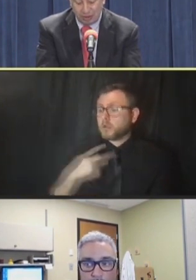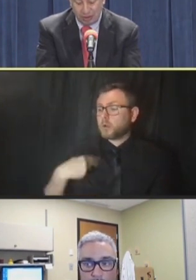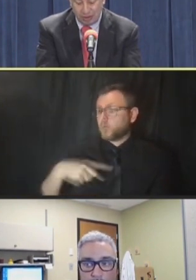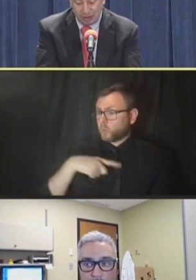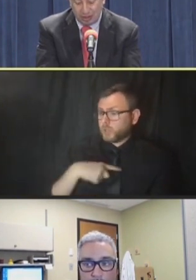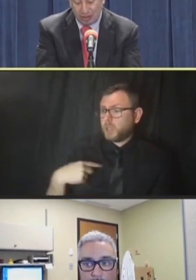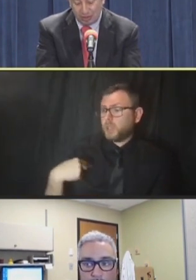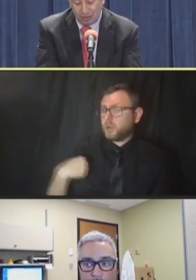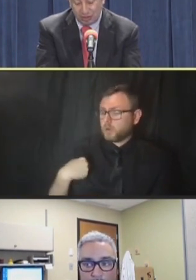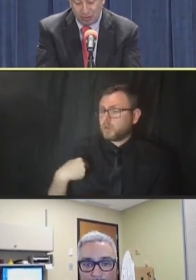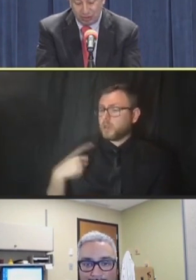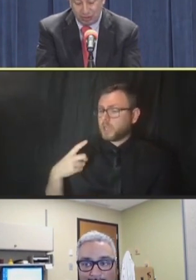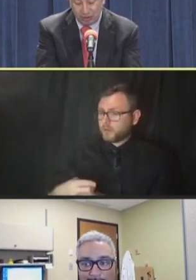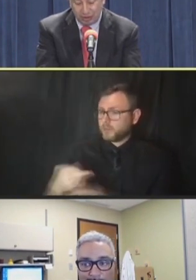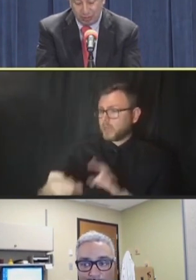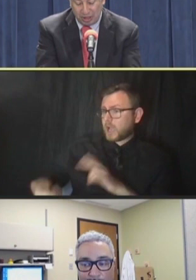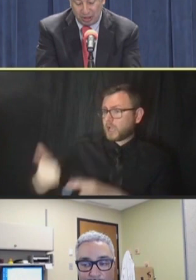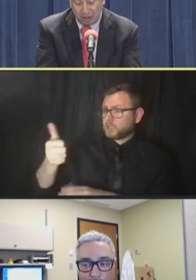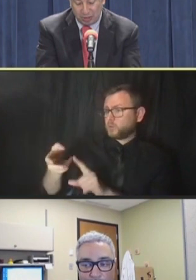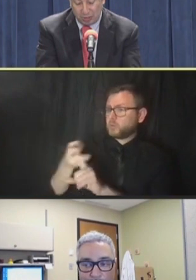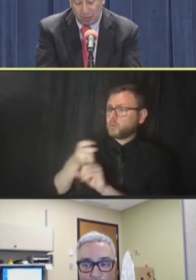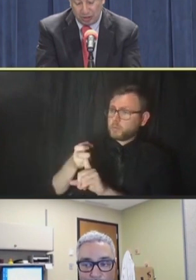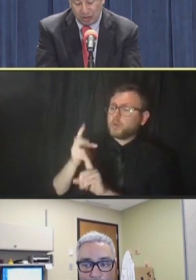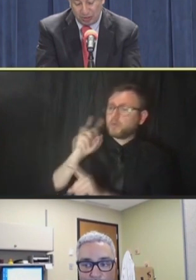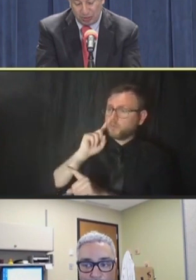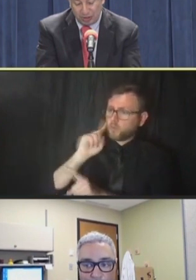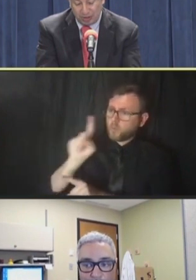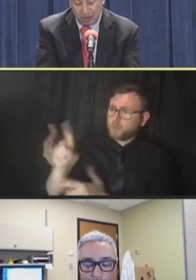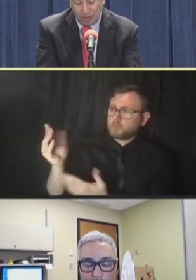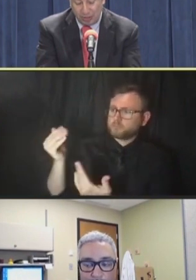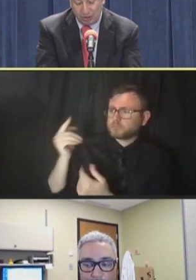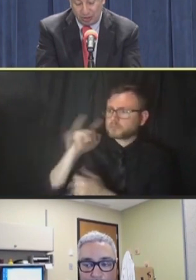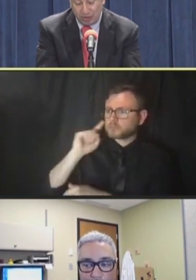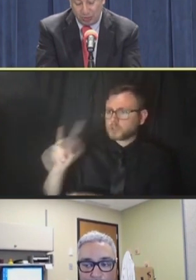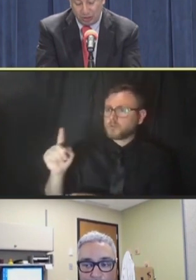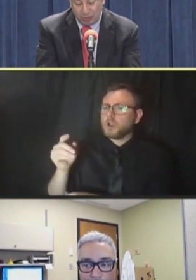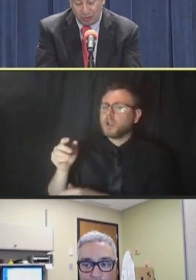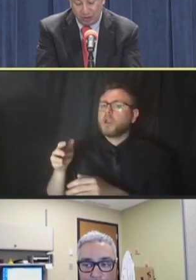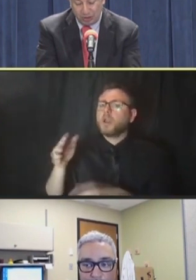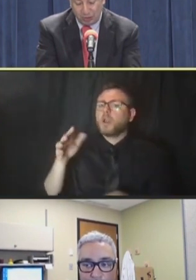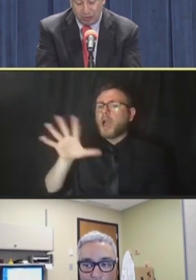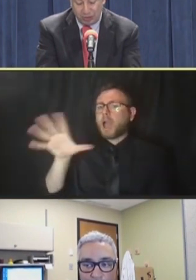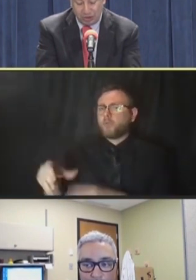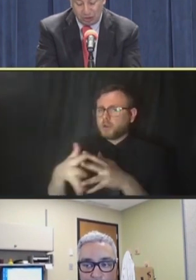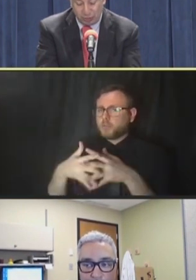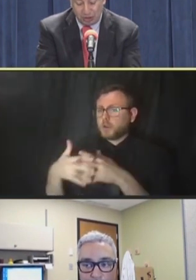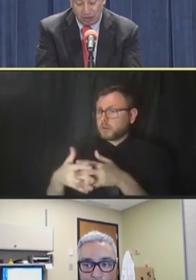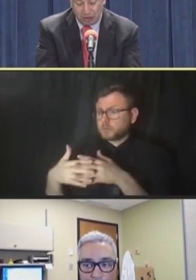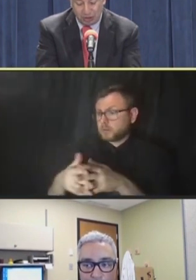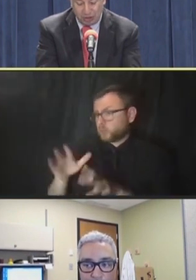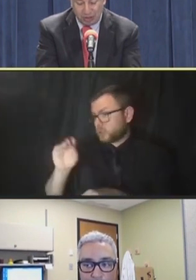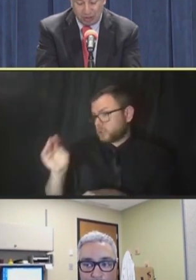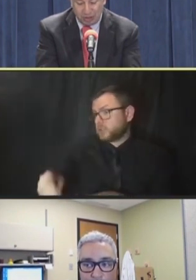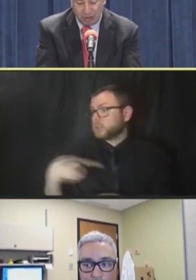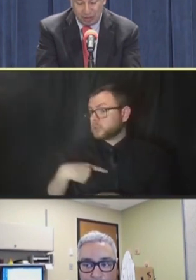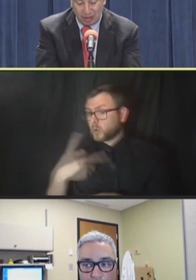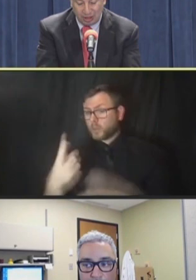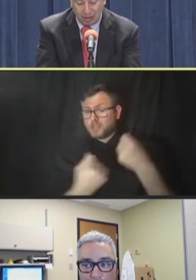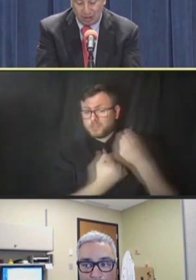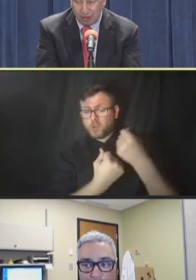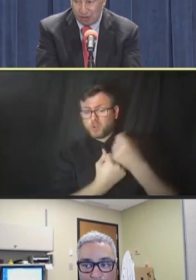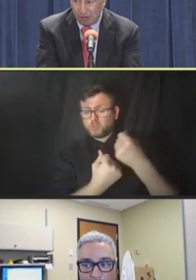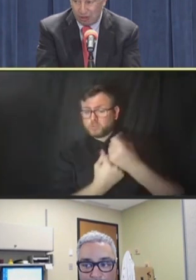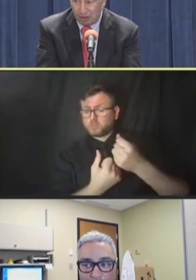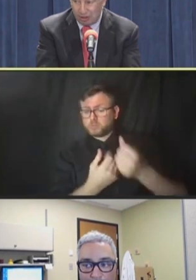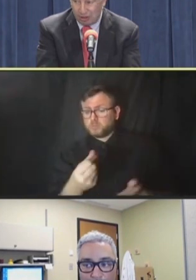sites that had the highest recruitment of African Americans for percentage-wise, and it was in great part because both the sponsor and the